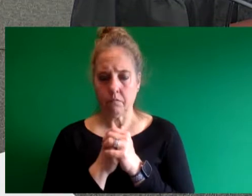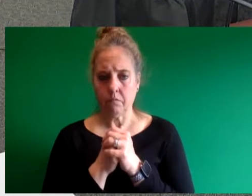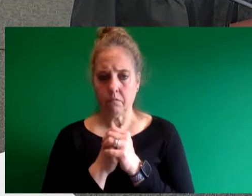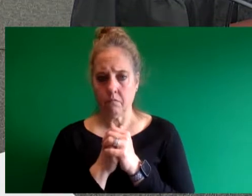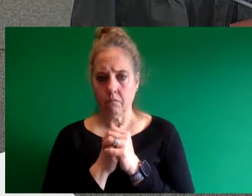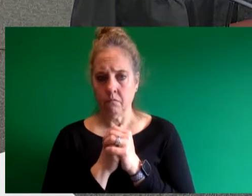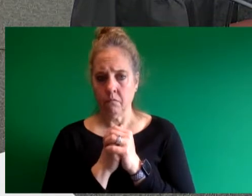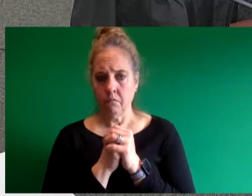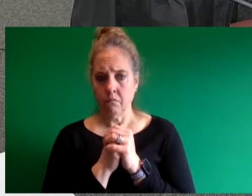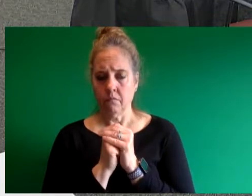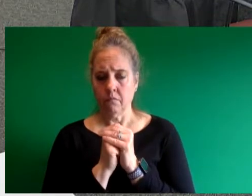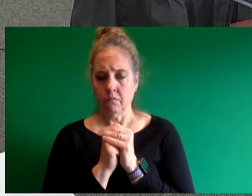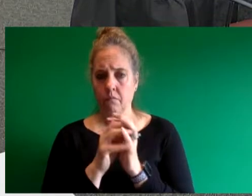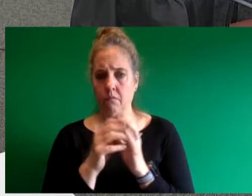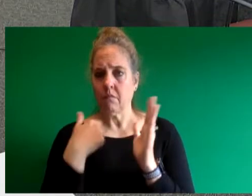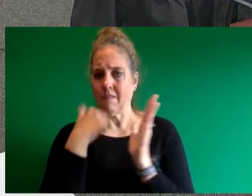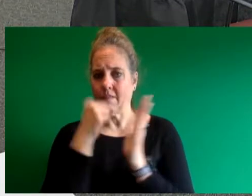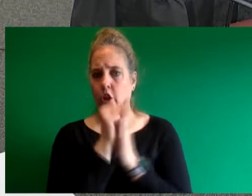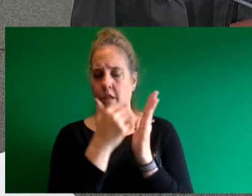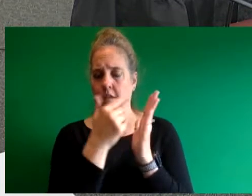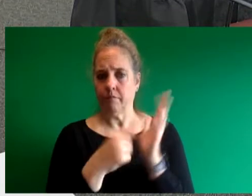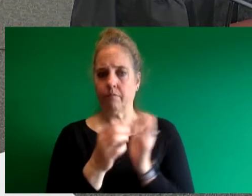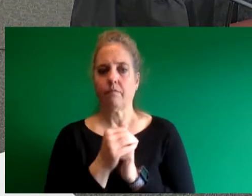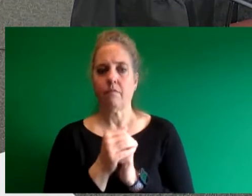approve. Okay. Second?